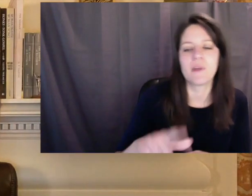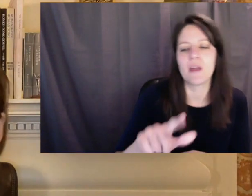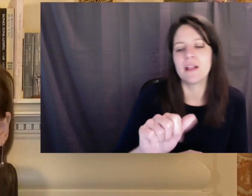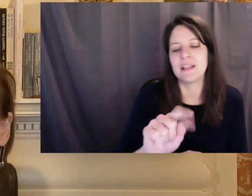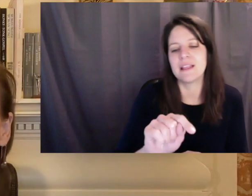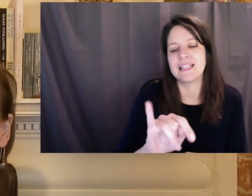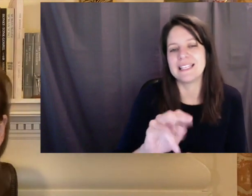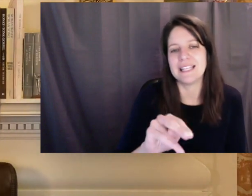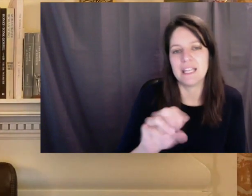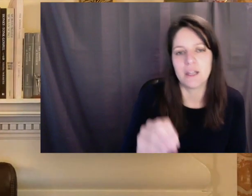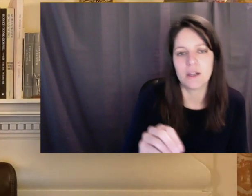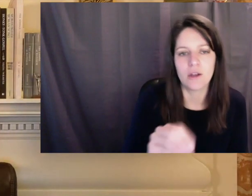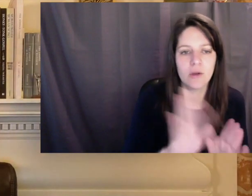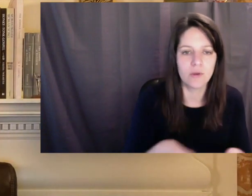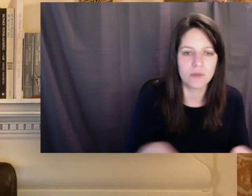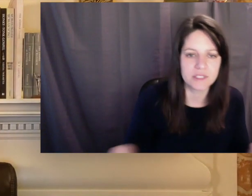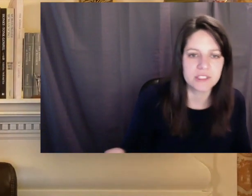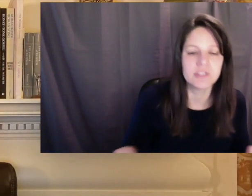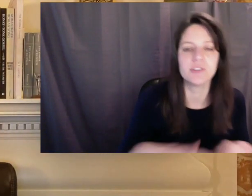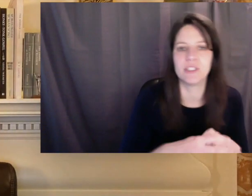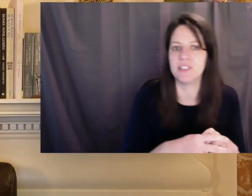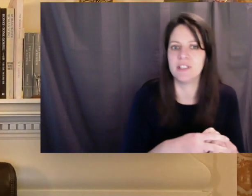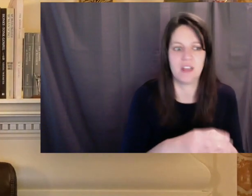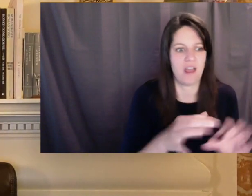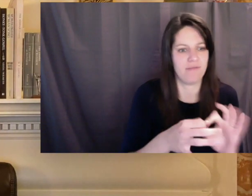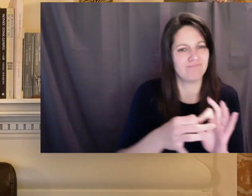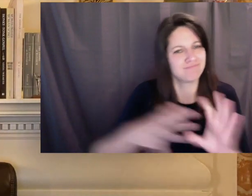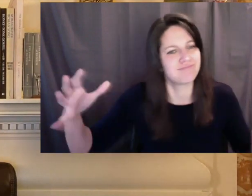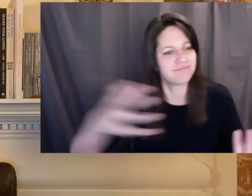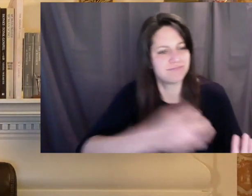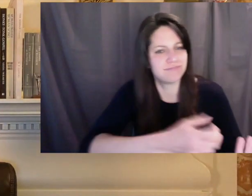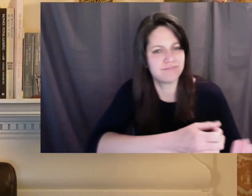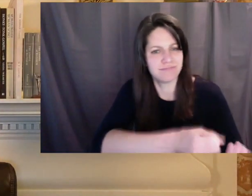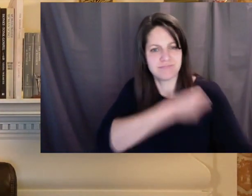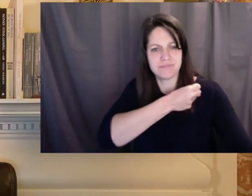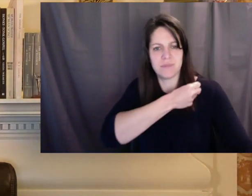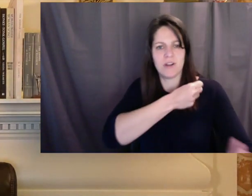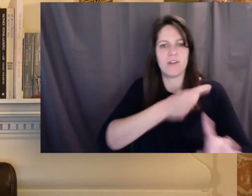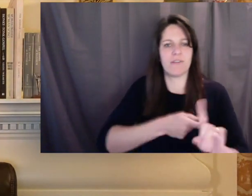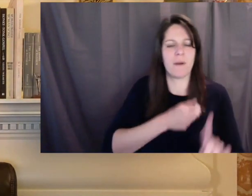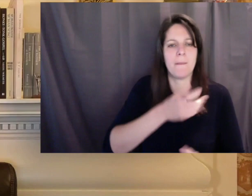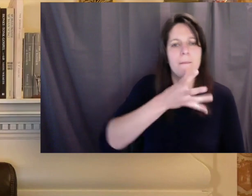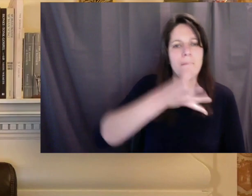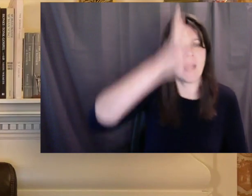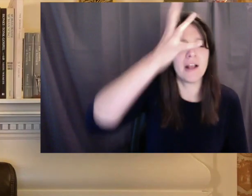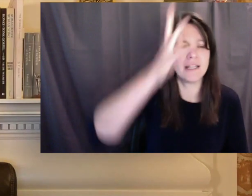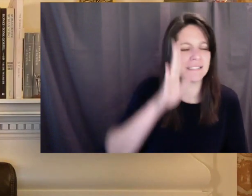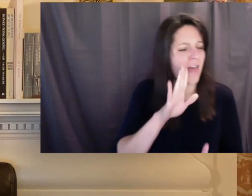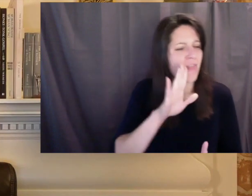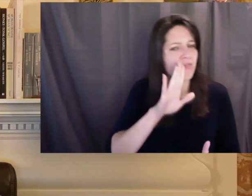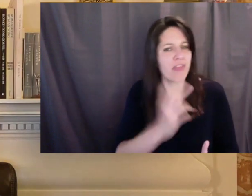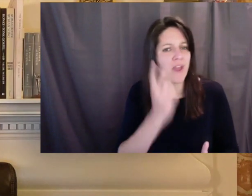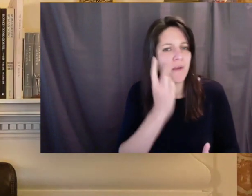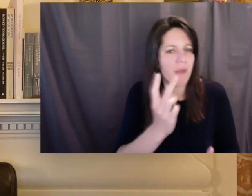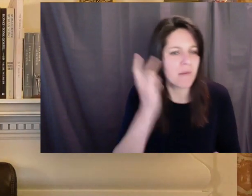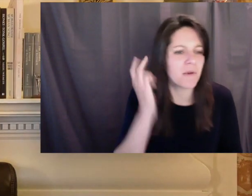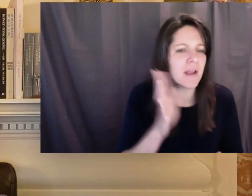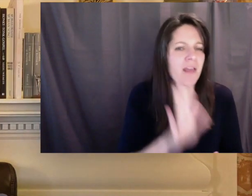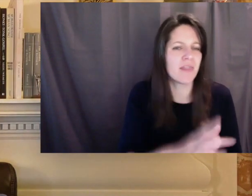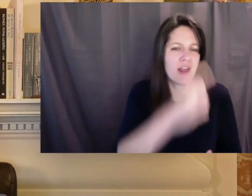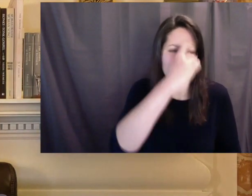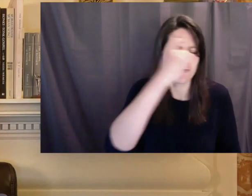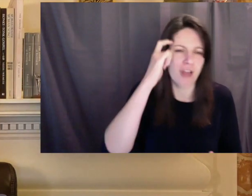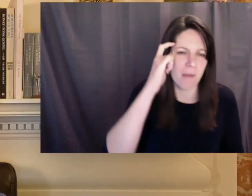are still in cages along our borders and around our country now, so distanced from their loved ones. I can't even